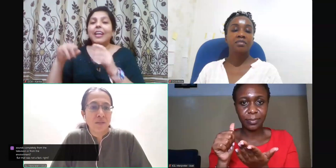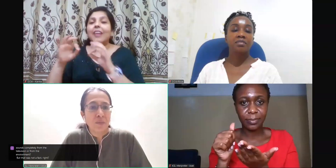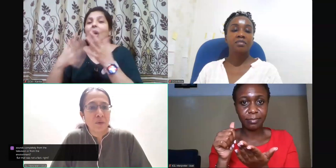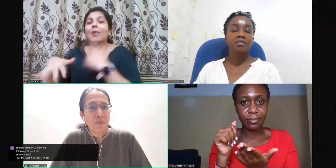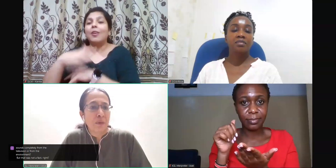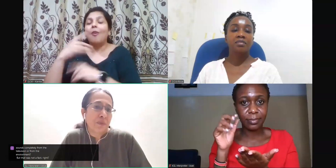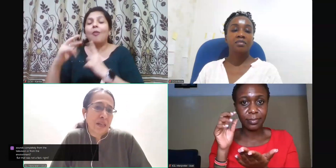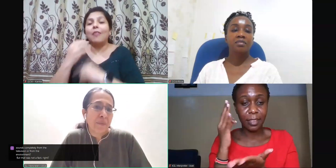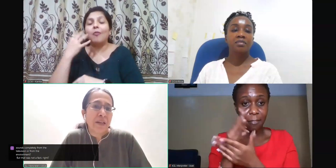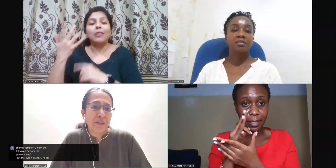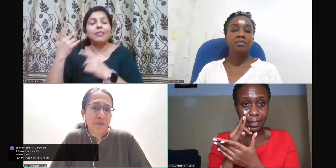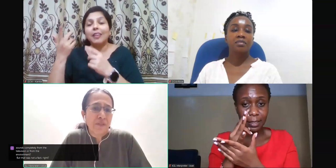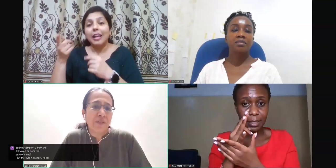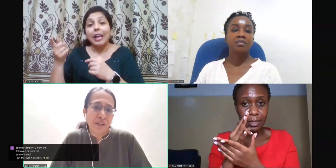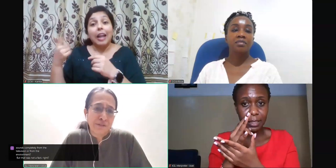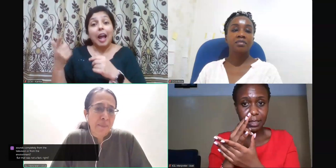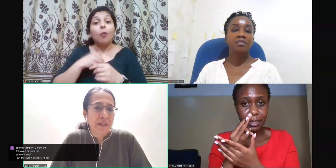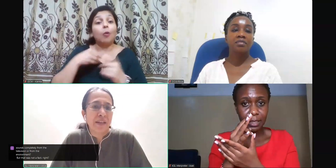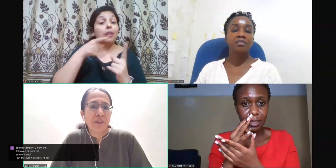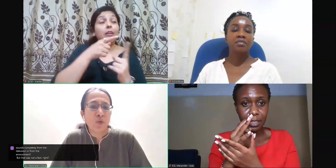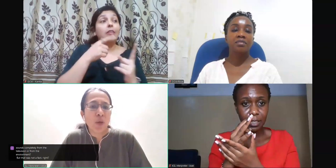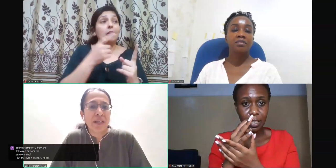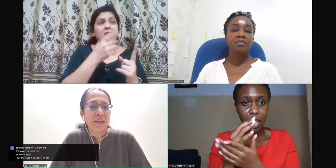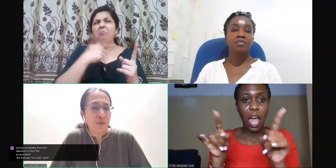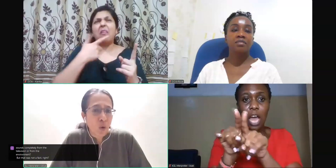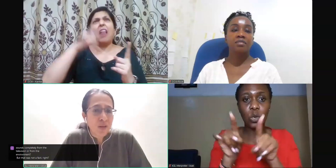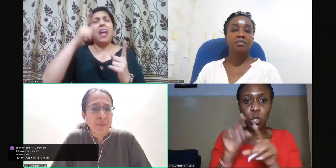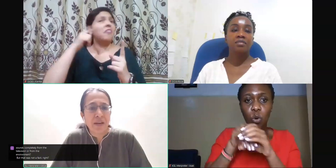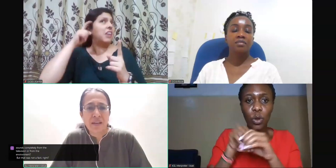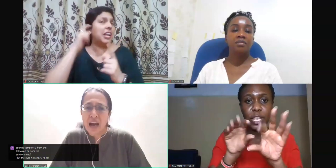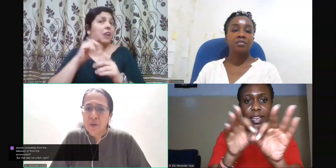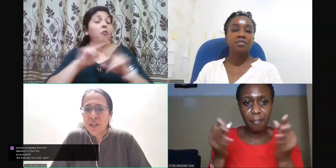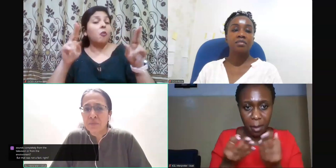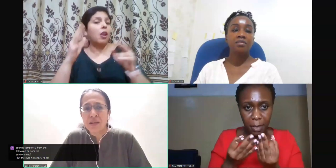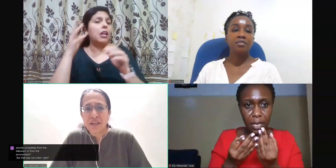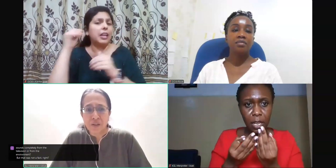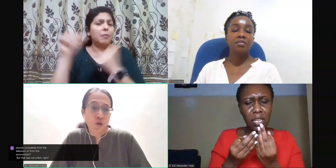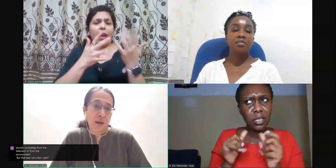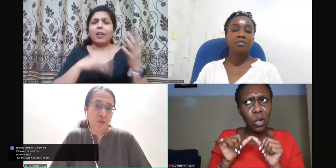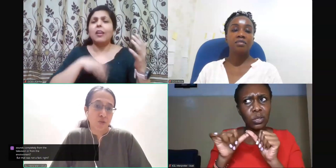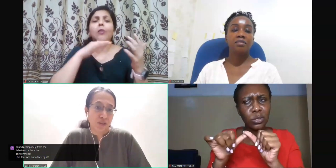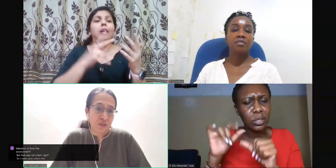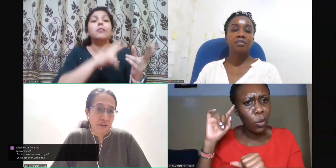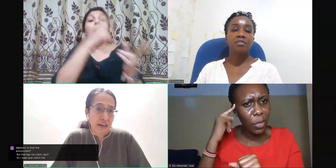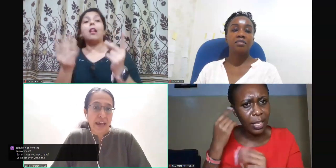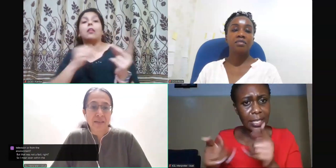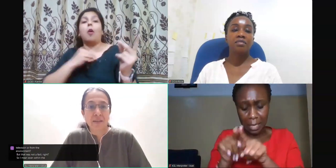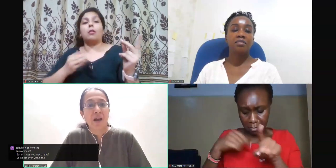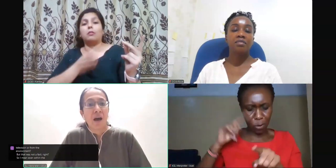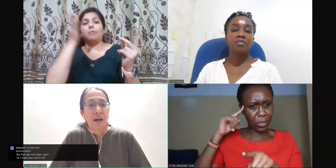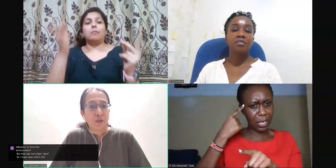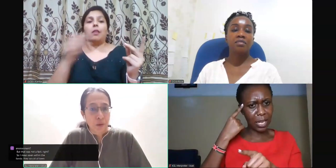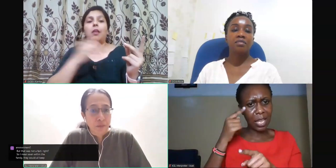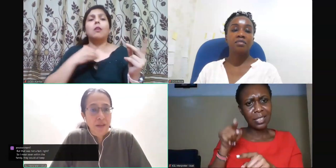So, I mean, even within the family, they would all keep thinking, I would keep thinking that, I'm using the hearing aids